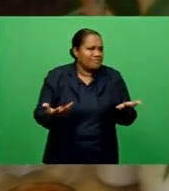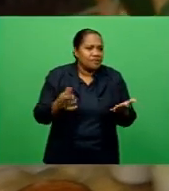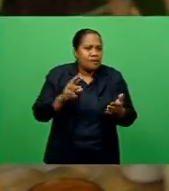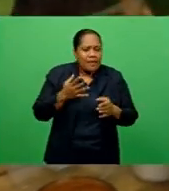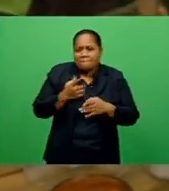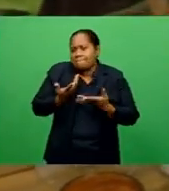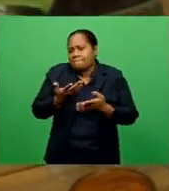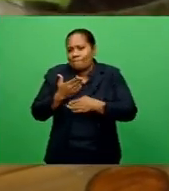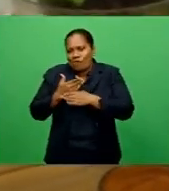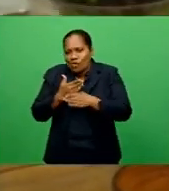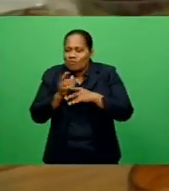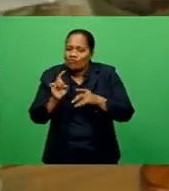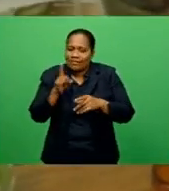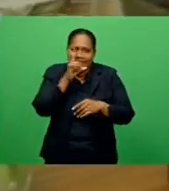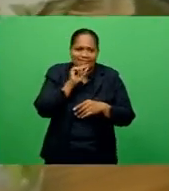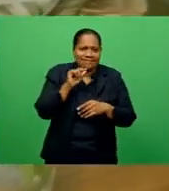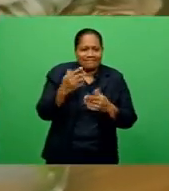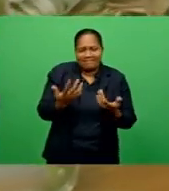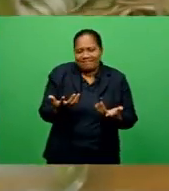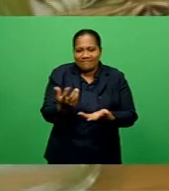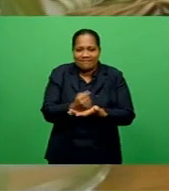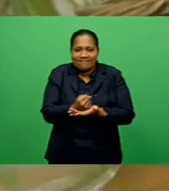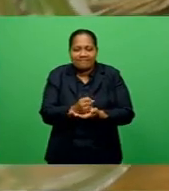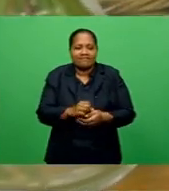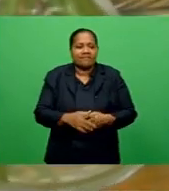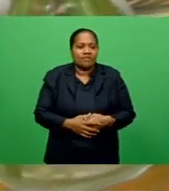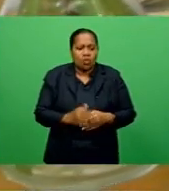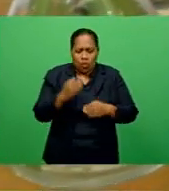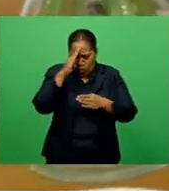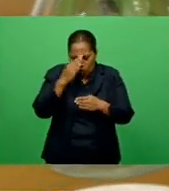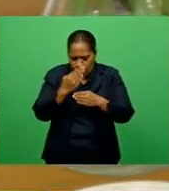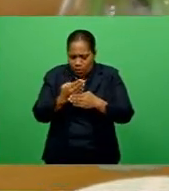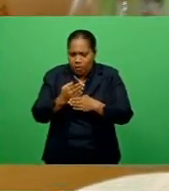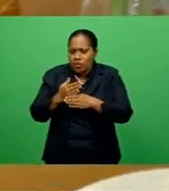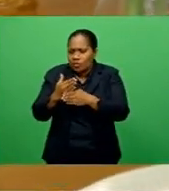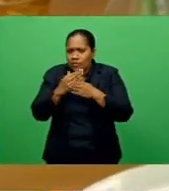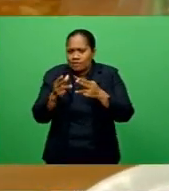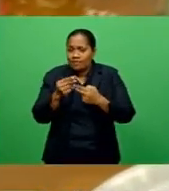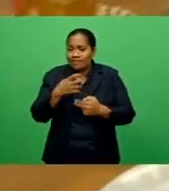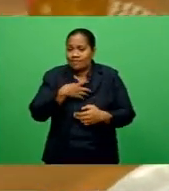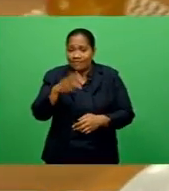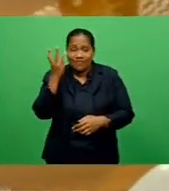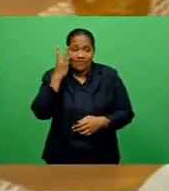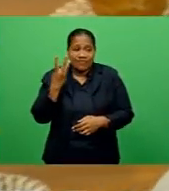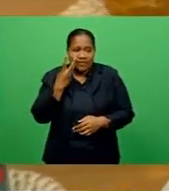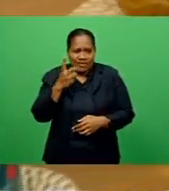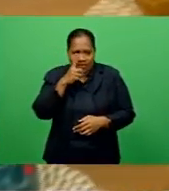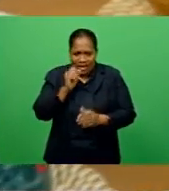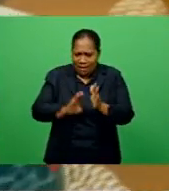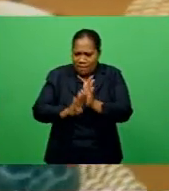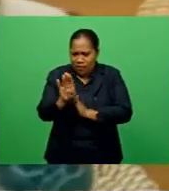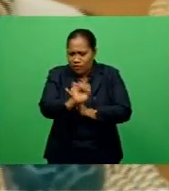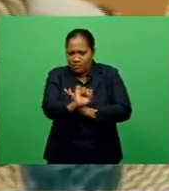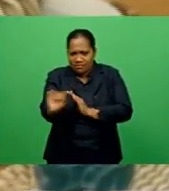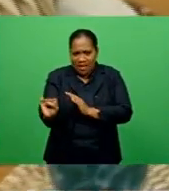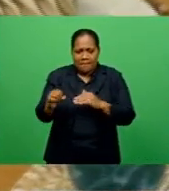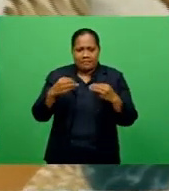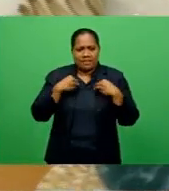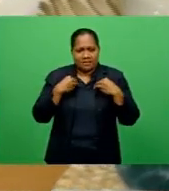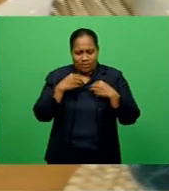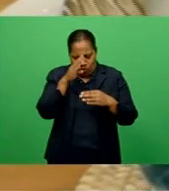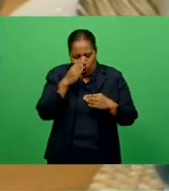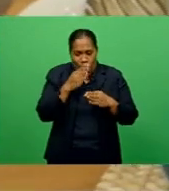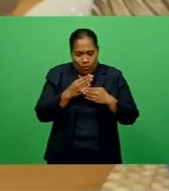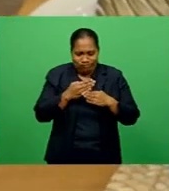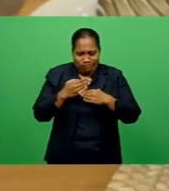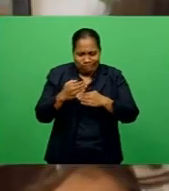get. Tonganivalu hopes to collaborate with more women at the handicraft exhibition to also boost their business. Well, I hope that I can work with